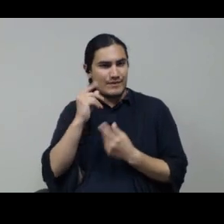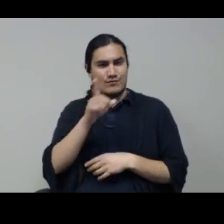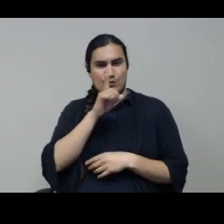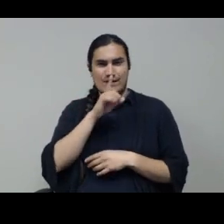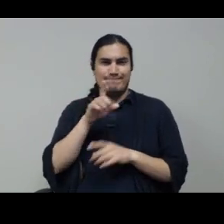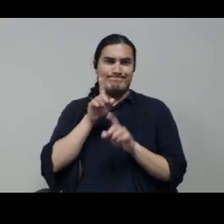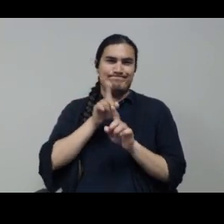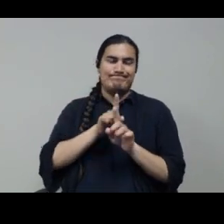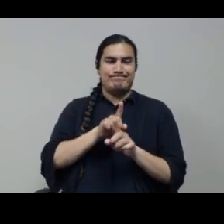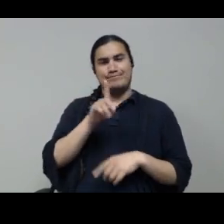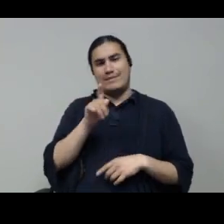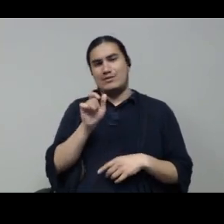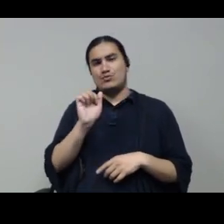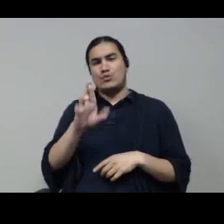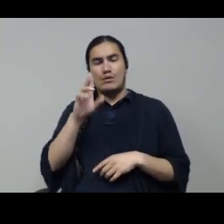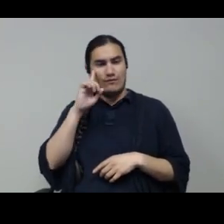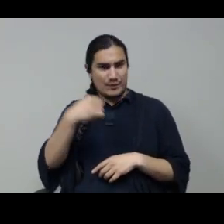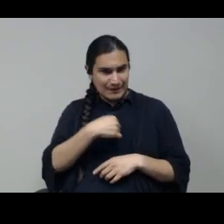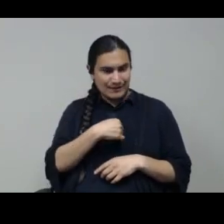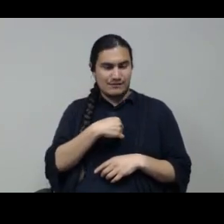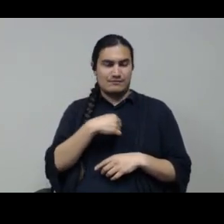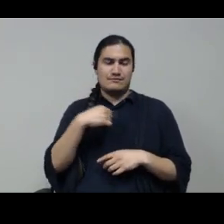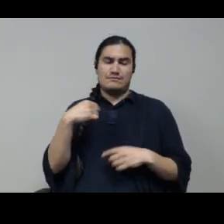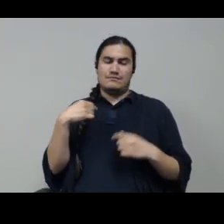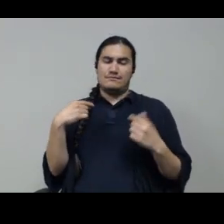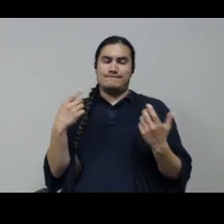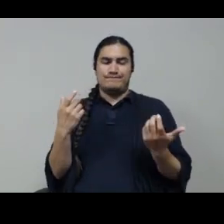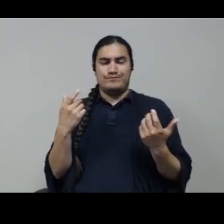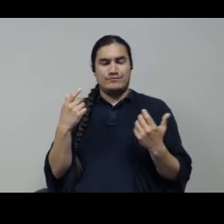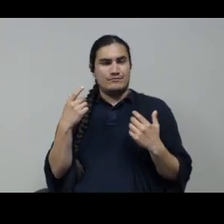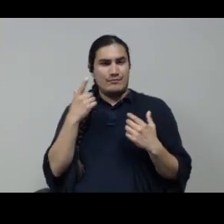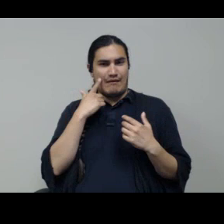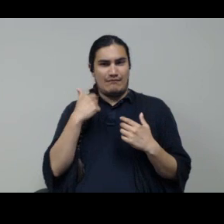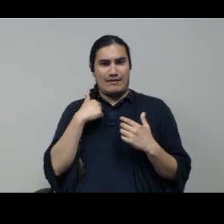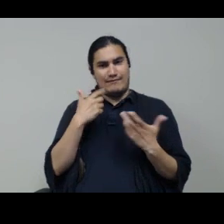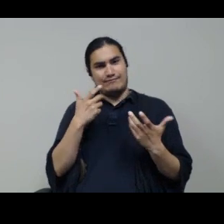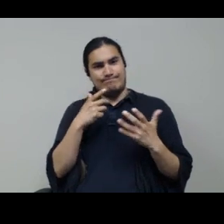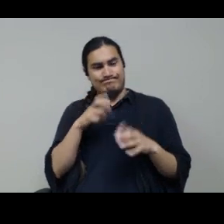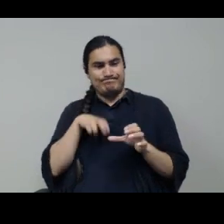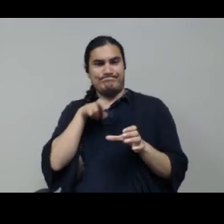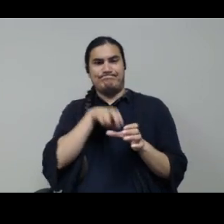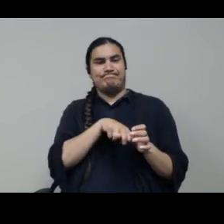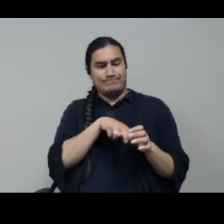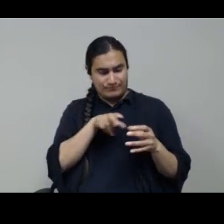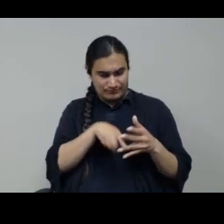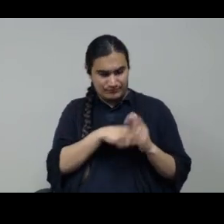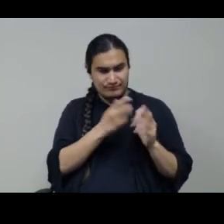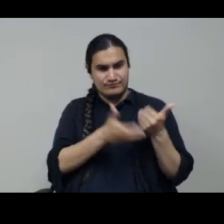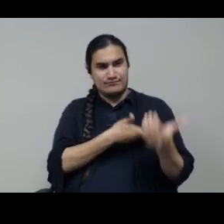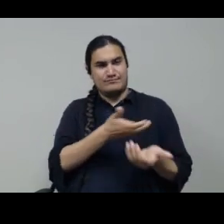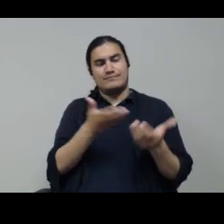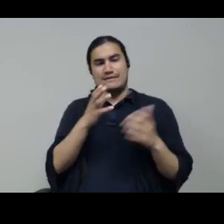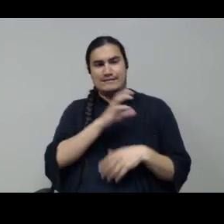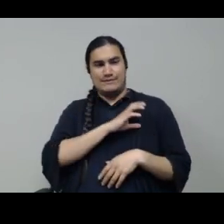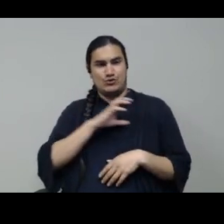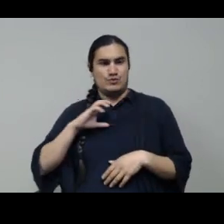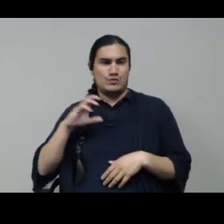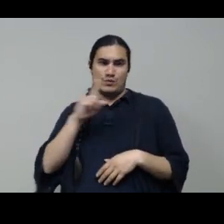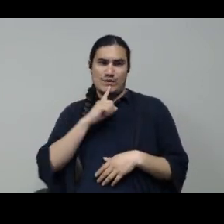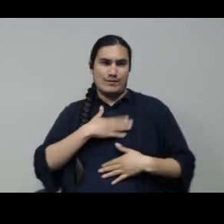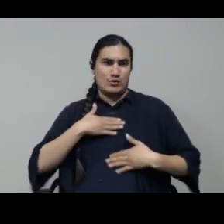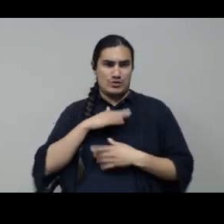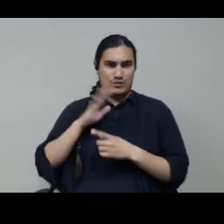mentor to me as I've been getting my feet wet in the commission. So I appreciate your presence here and all the work